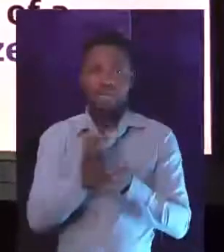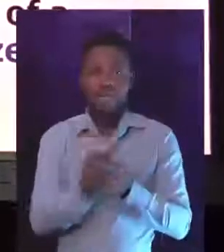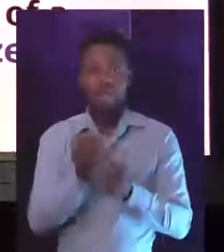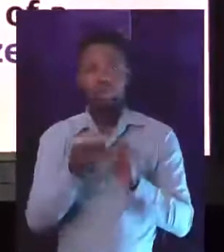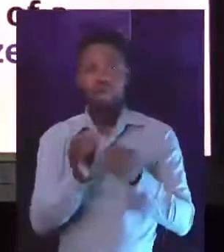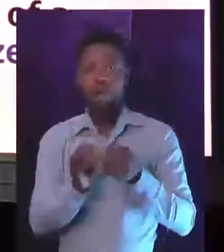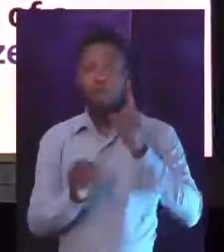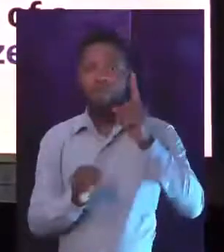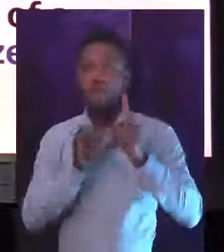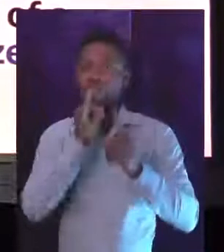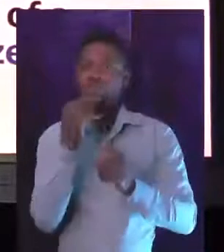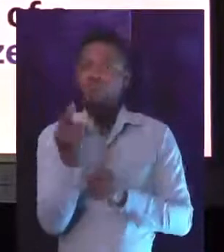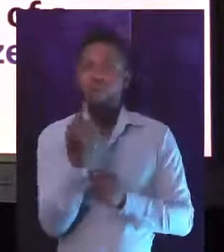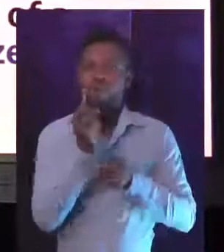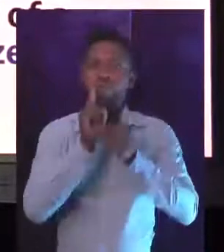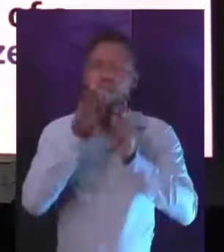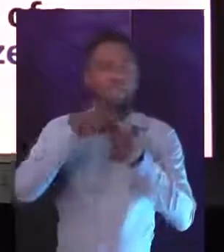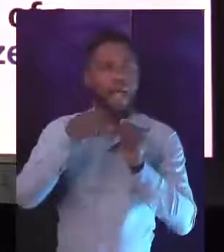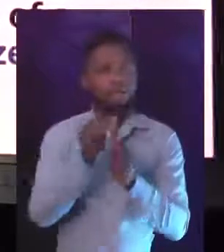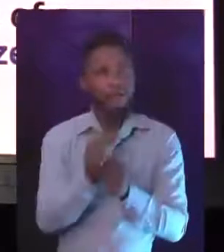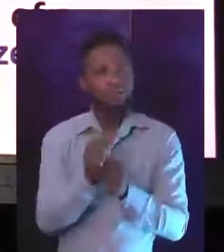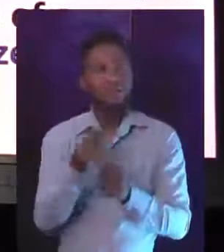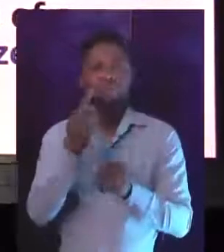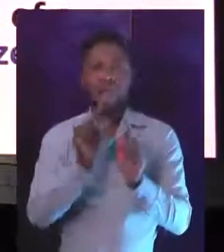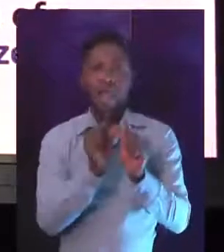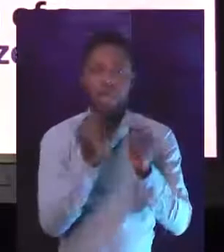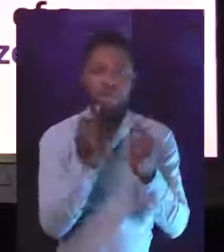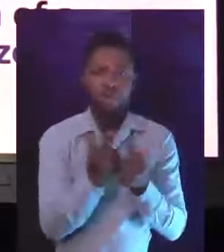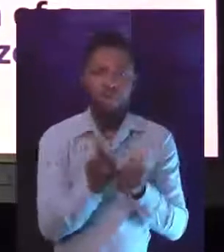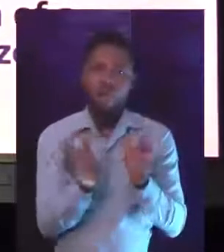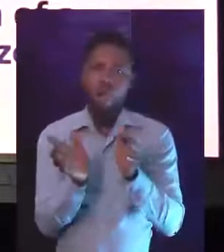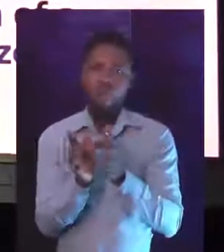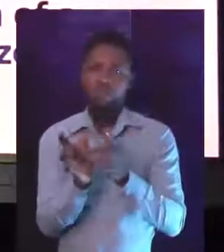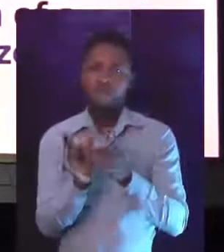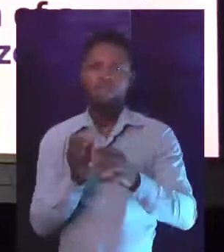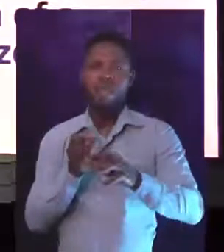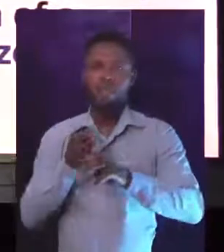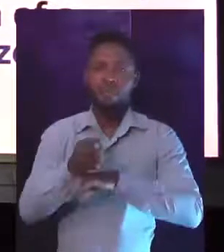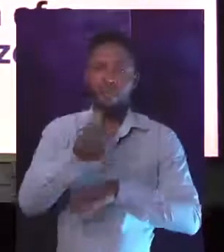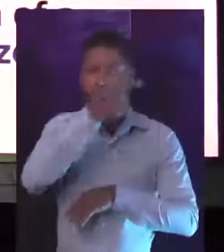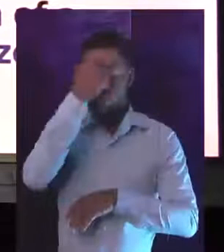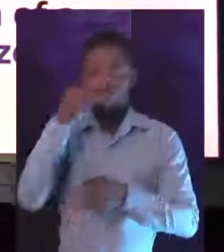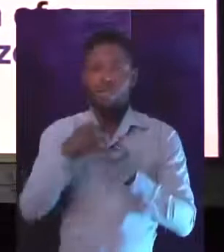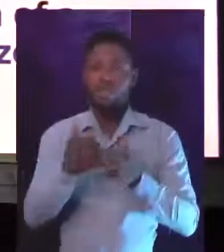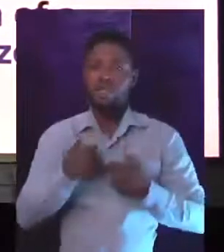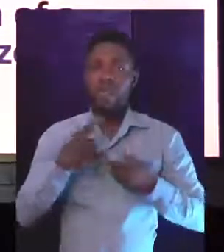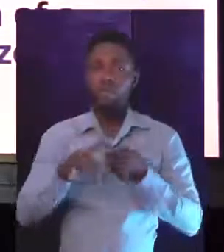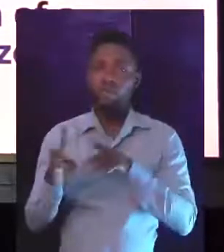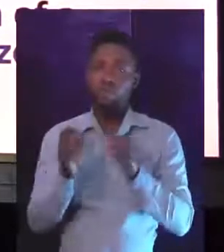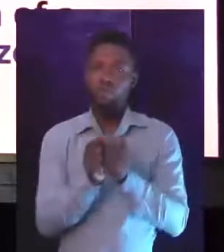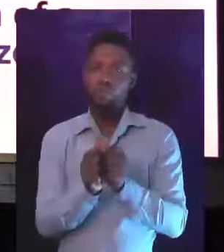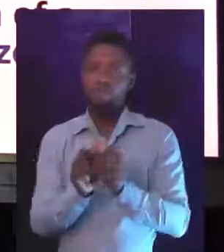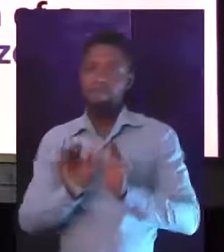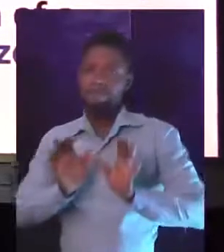see that this first one is only talking about the category contact force because it has to do